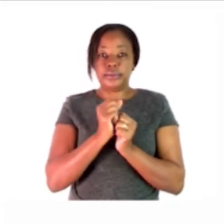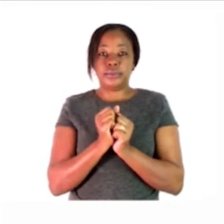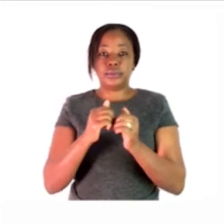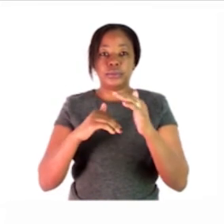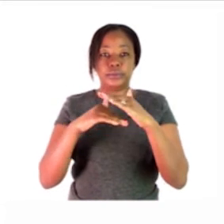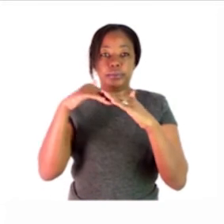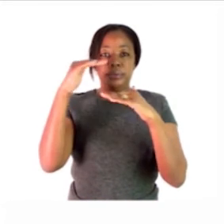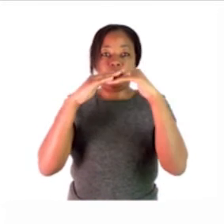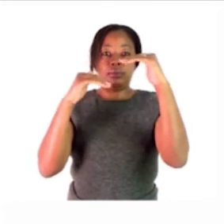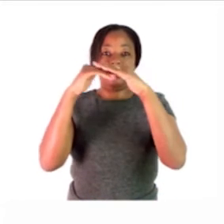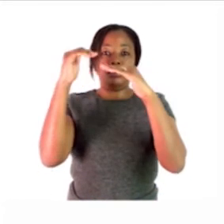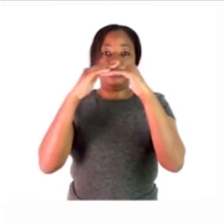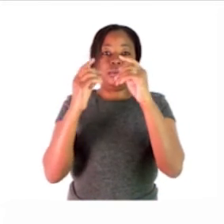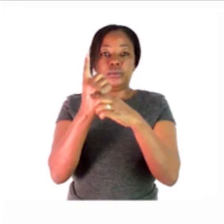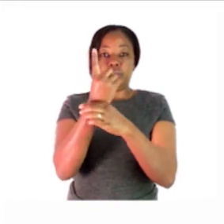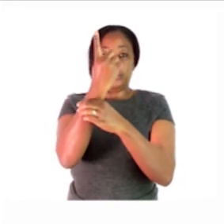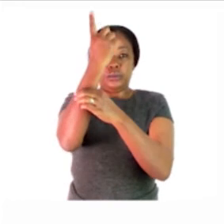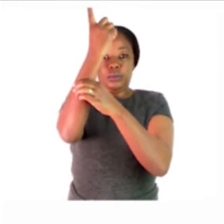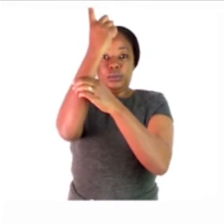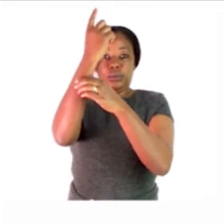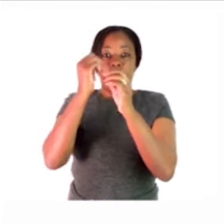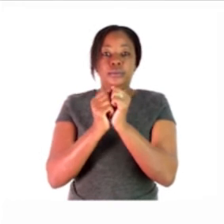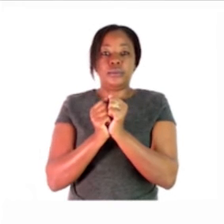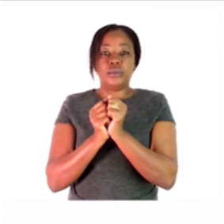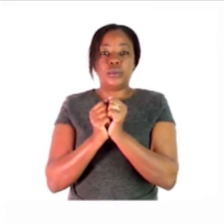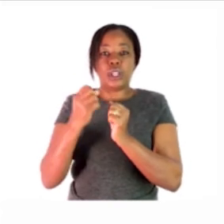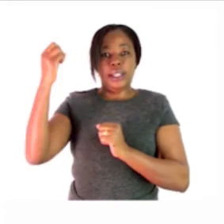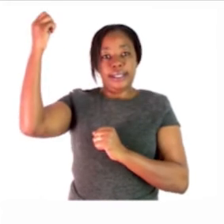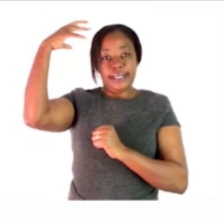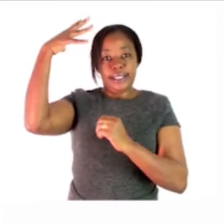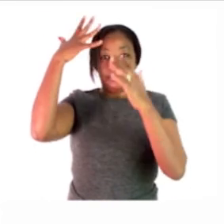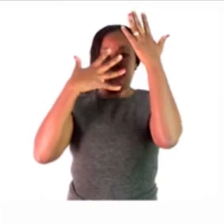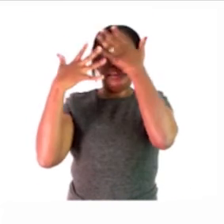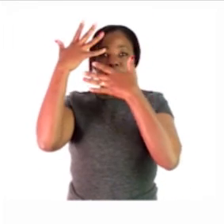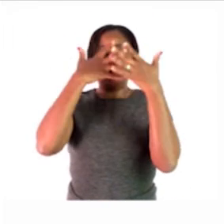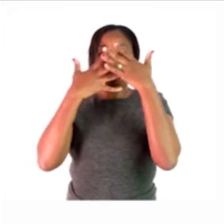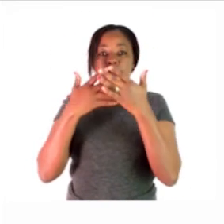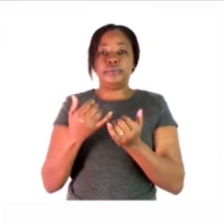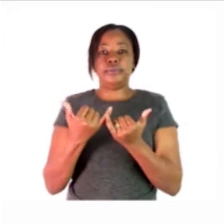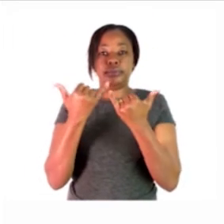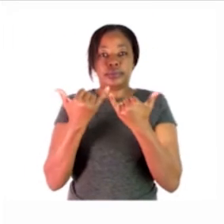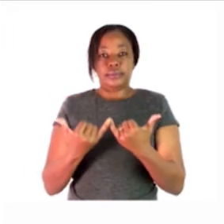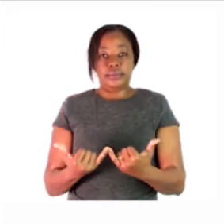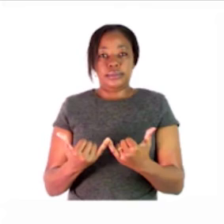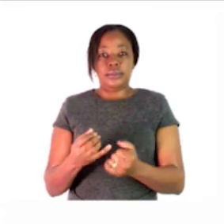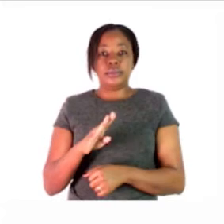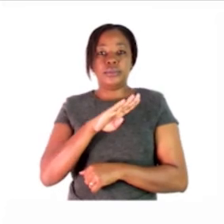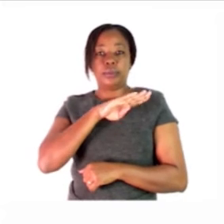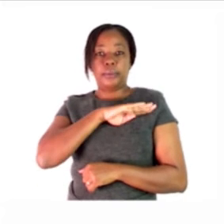are words which are there. Cow, bow, fowl, town, row,